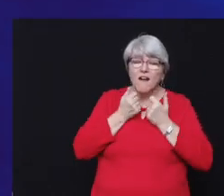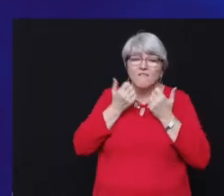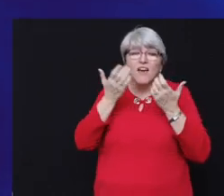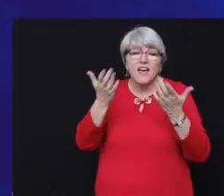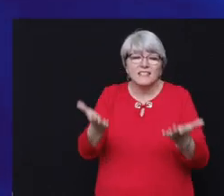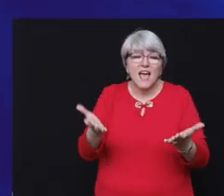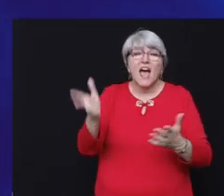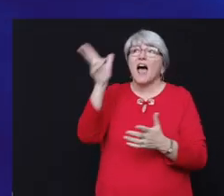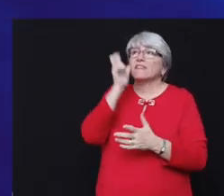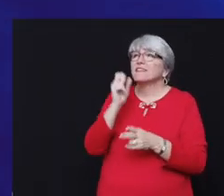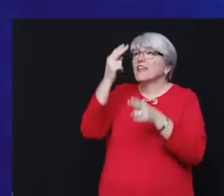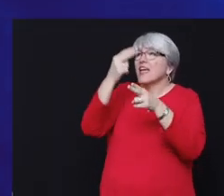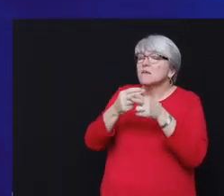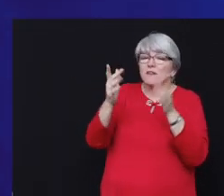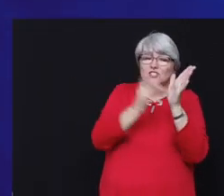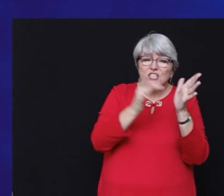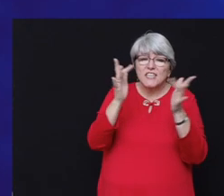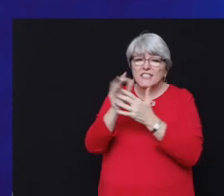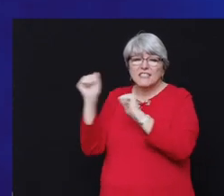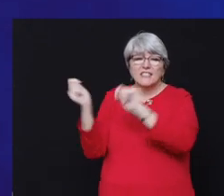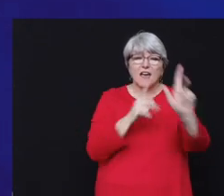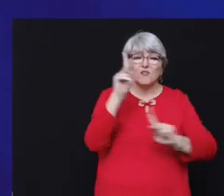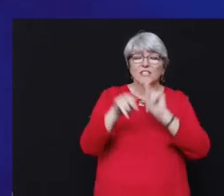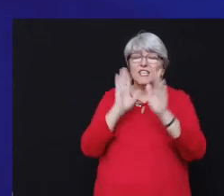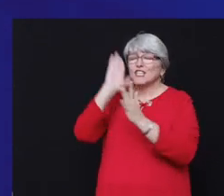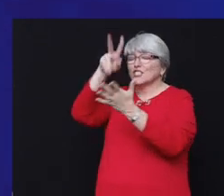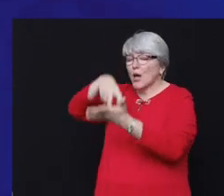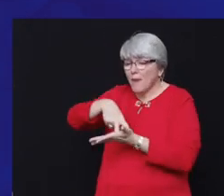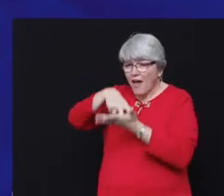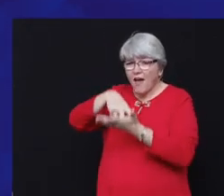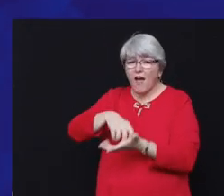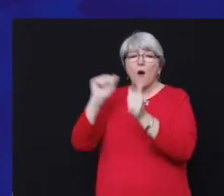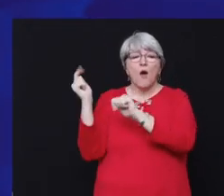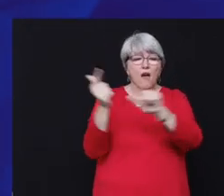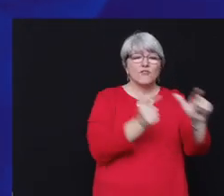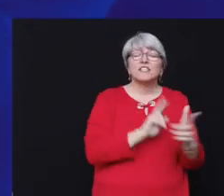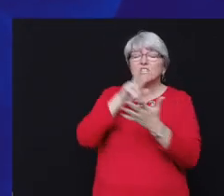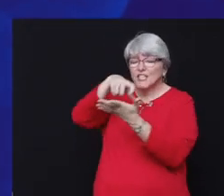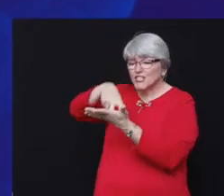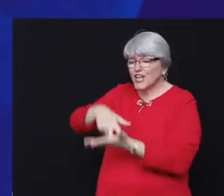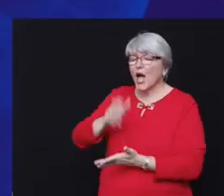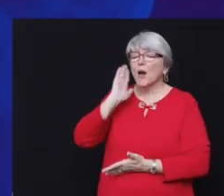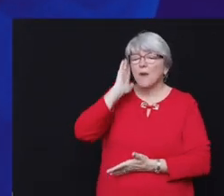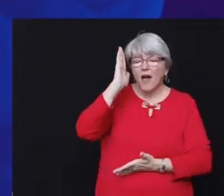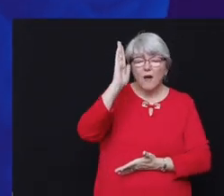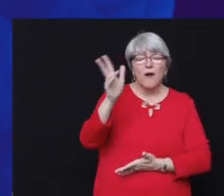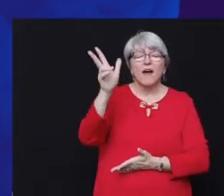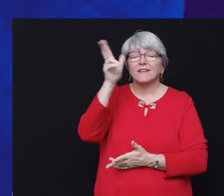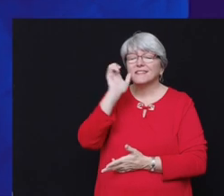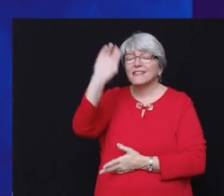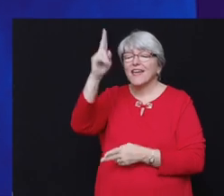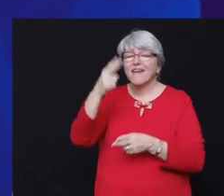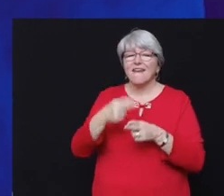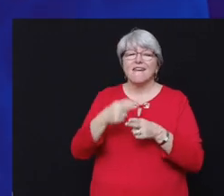tongue confess. Every tongue confess. At the name of Jesus, every knee shall bow. Every knee shall bow